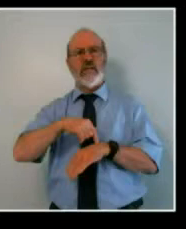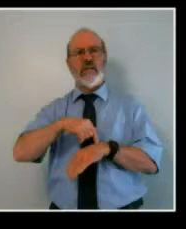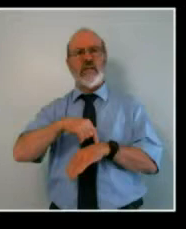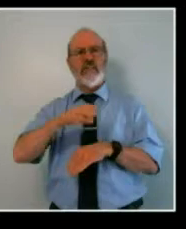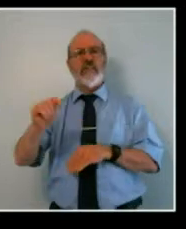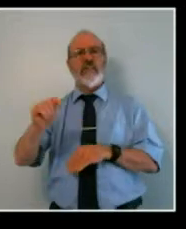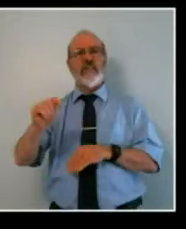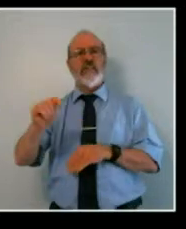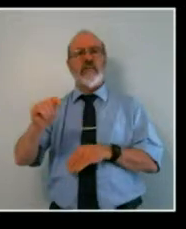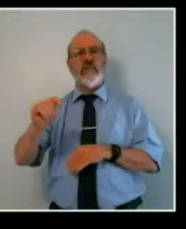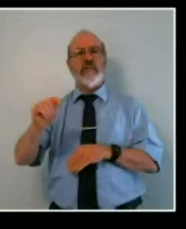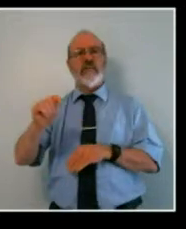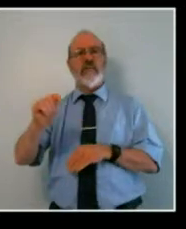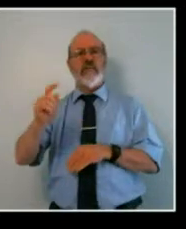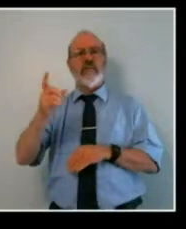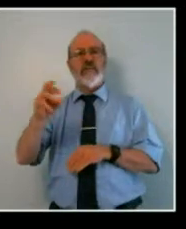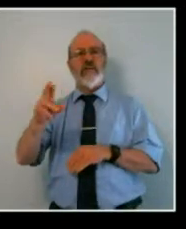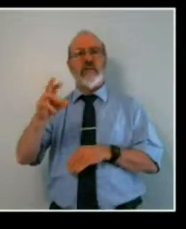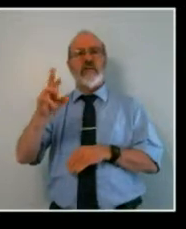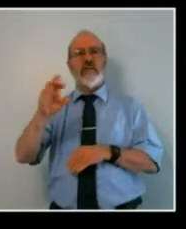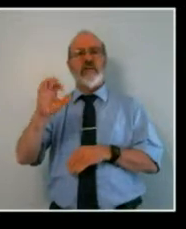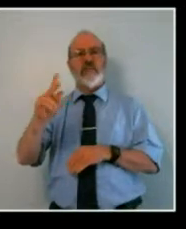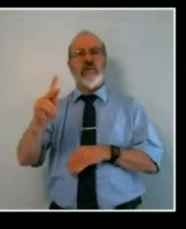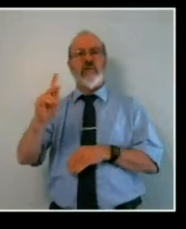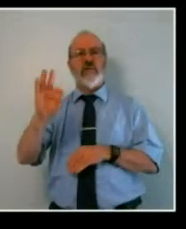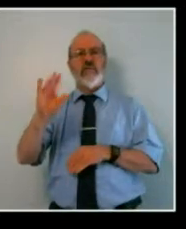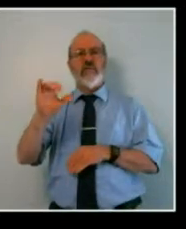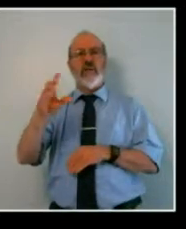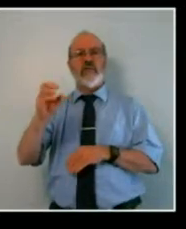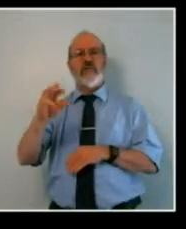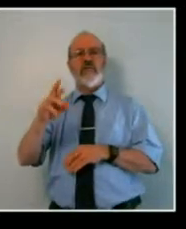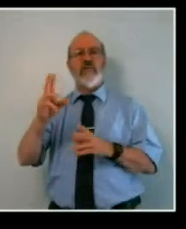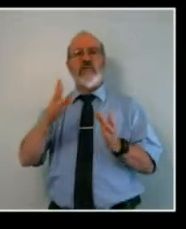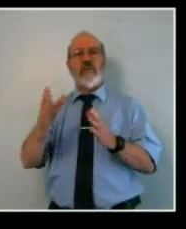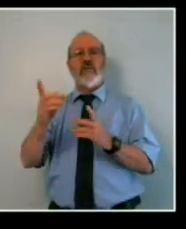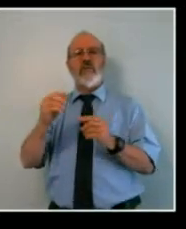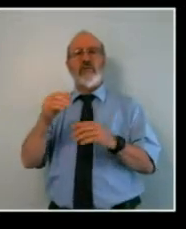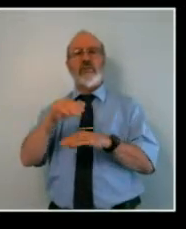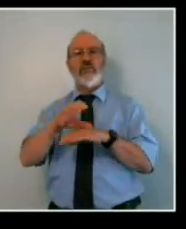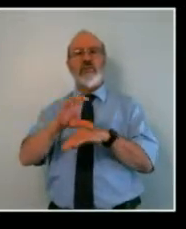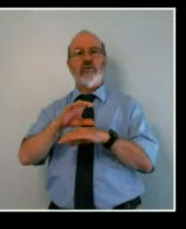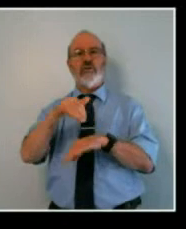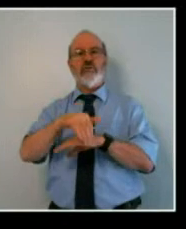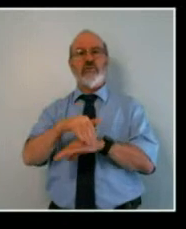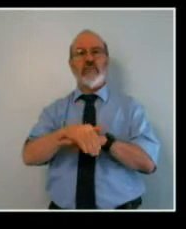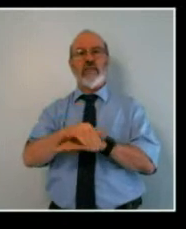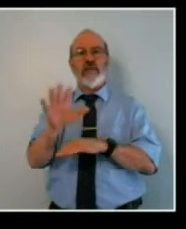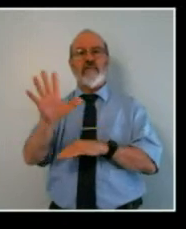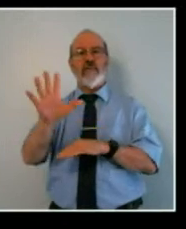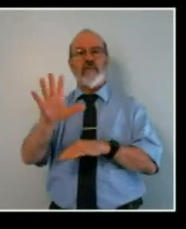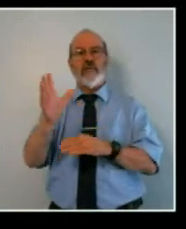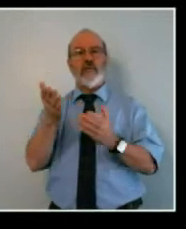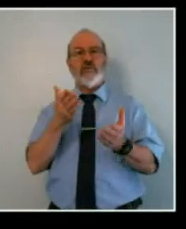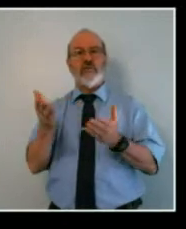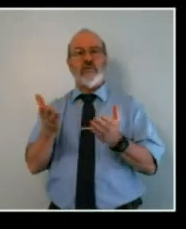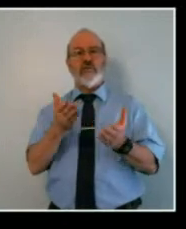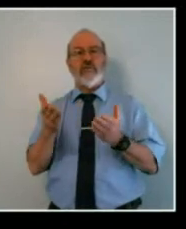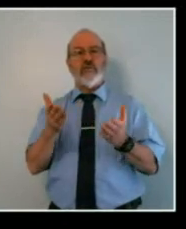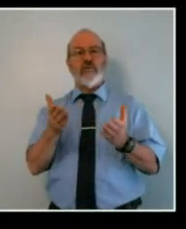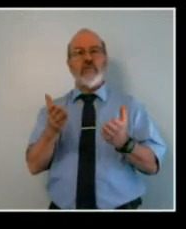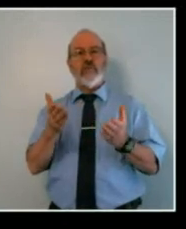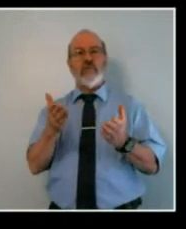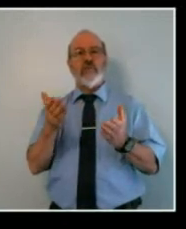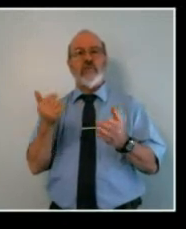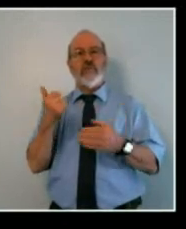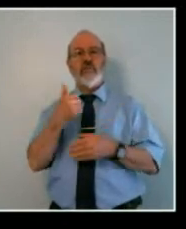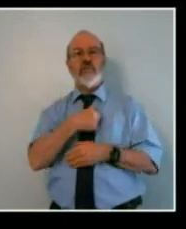church. We're planning tonight at our 5 o'clock service, we will be showing you the